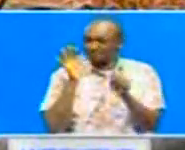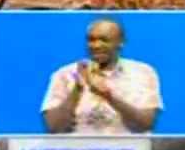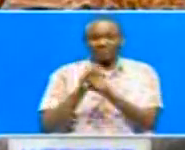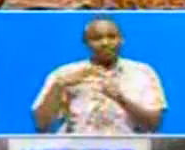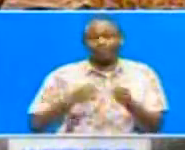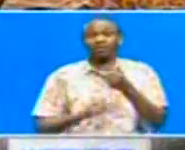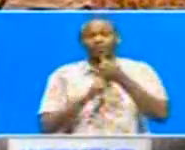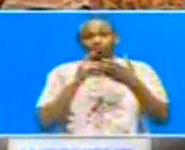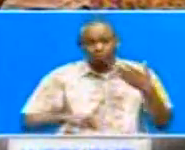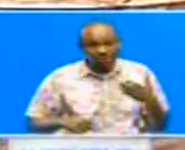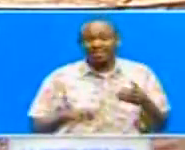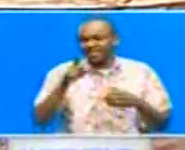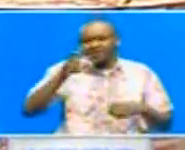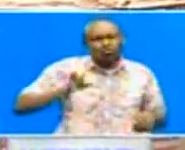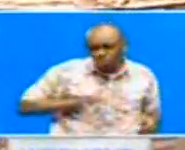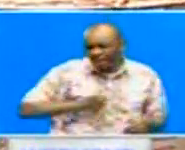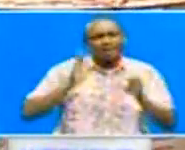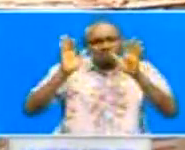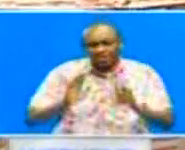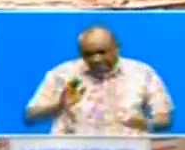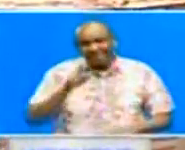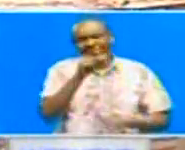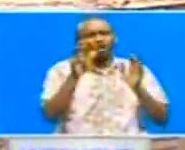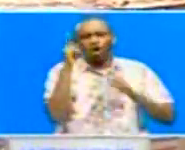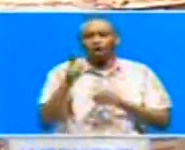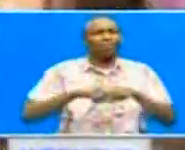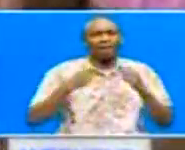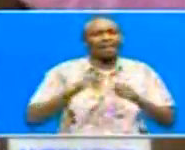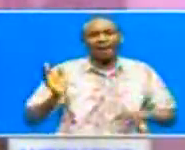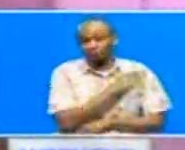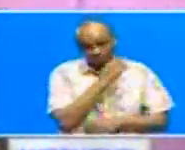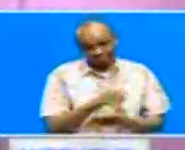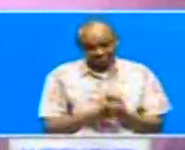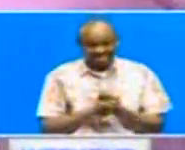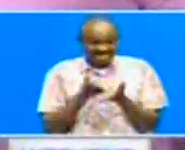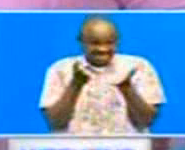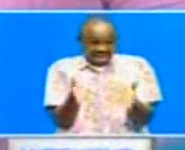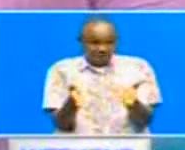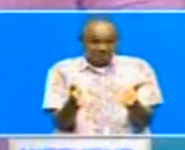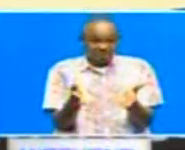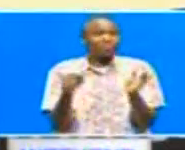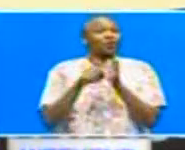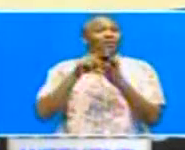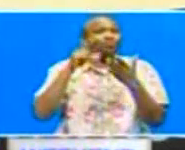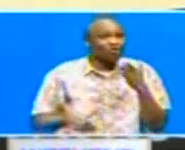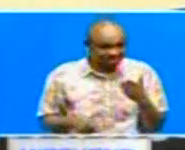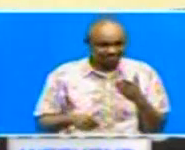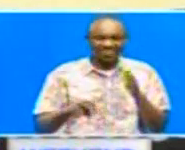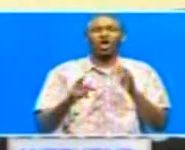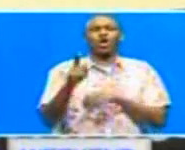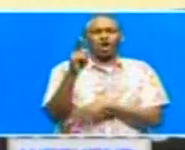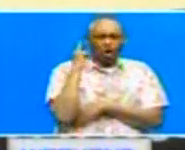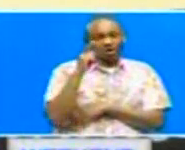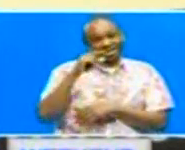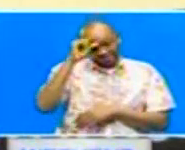in support of that mamamboga who sells her produce in the estates. Now, here is the contention. A set of rules proposed